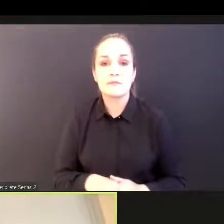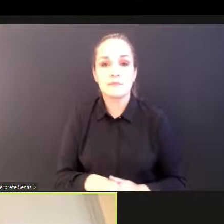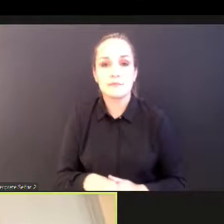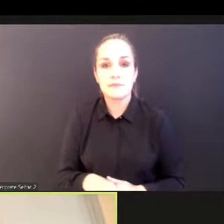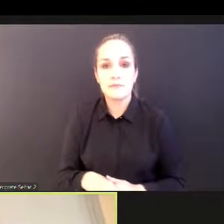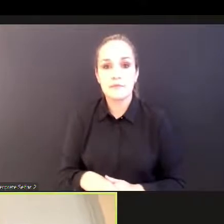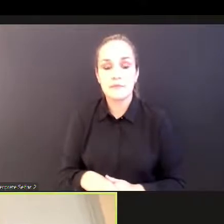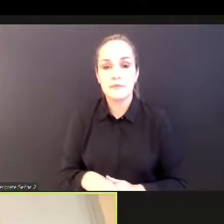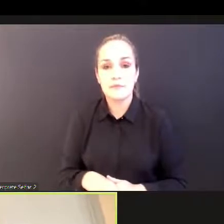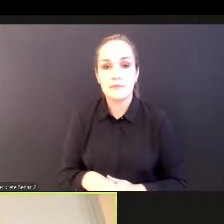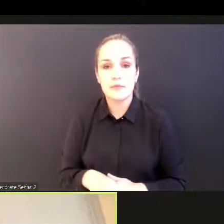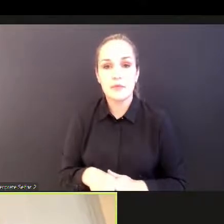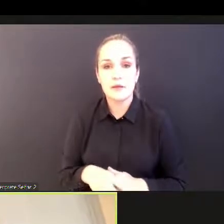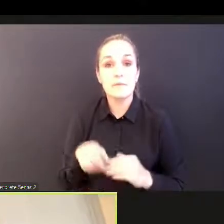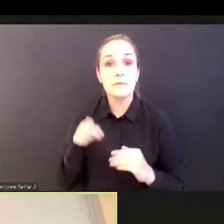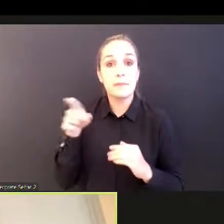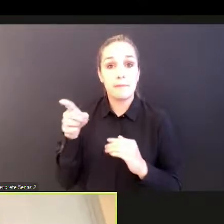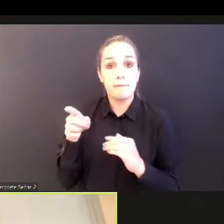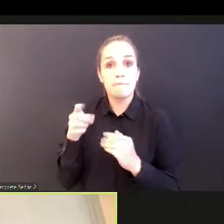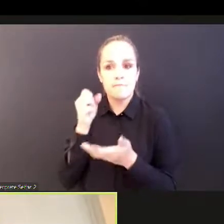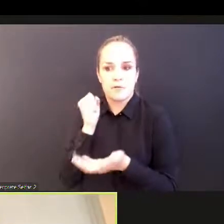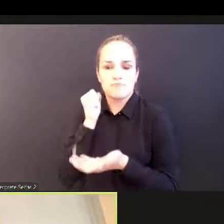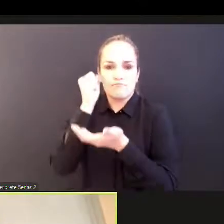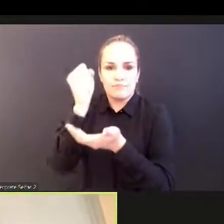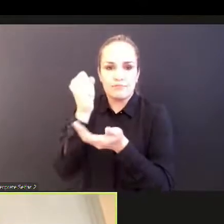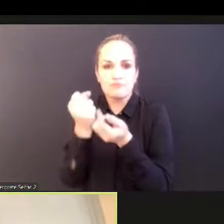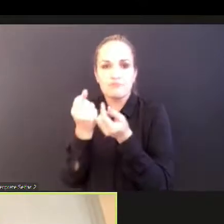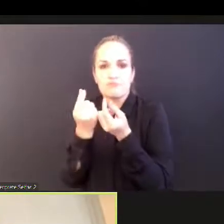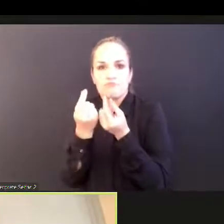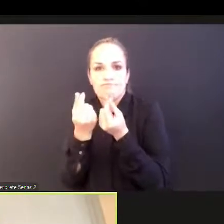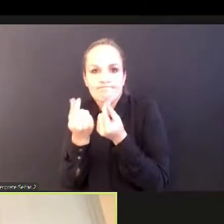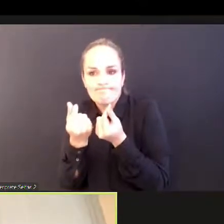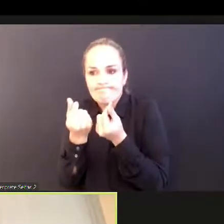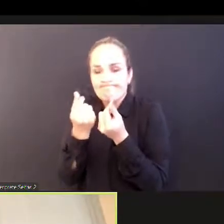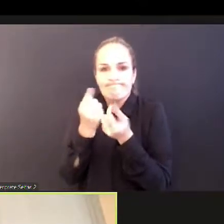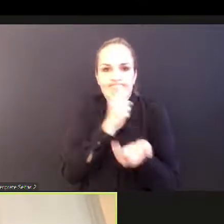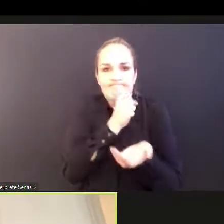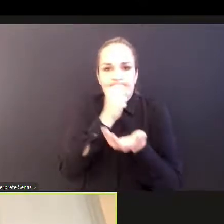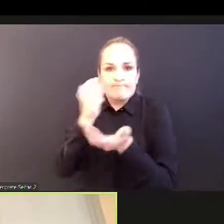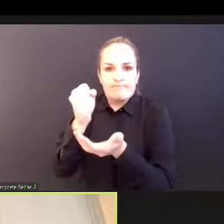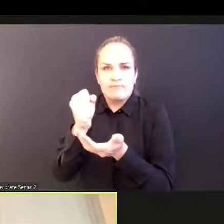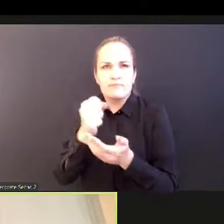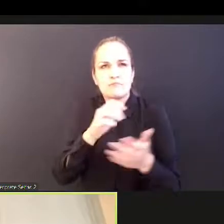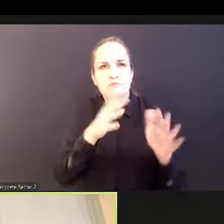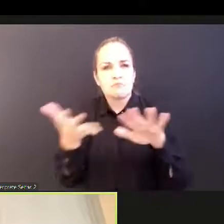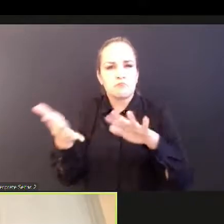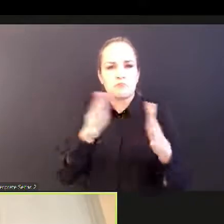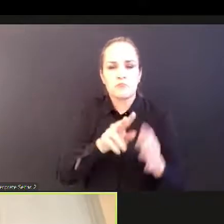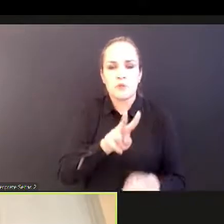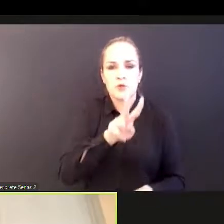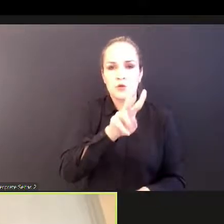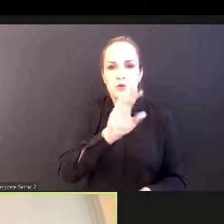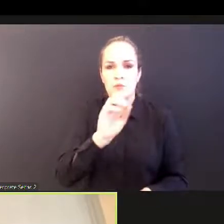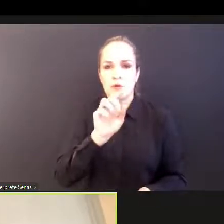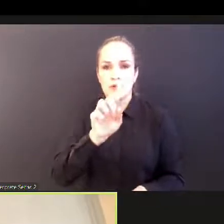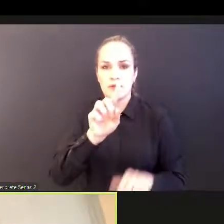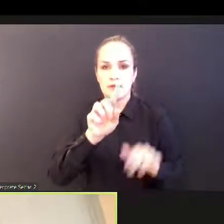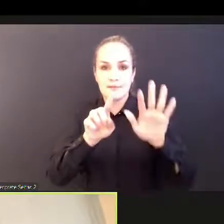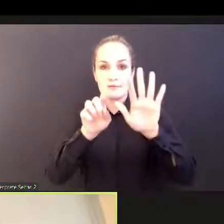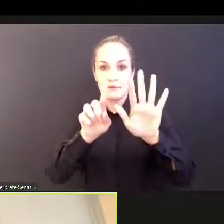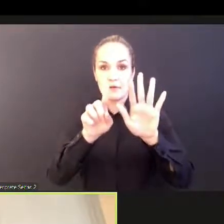since 2016. Telecommunication is another area which, in the case of Africa, especially mobile telephone